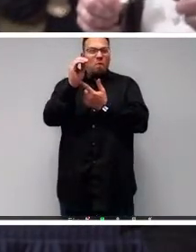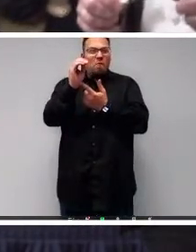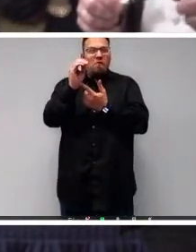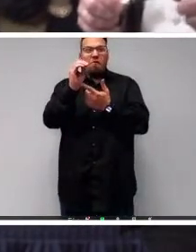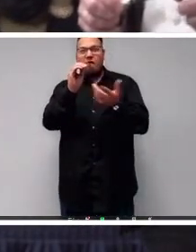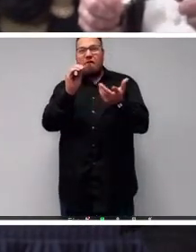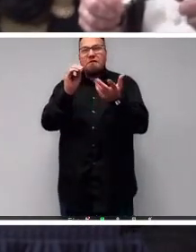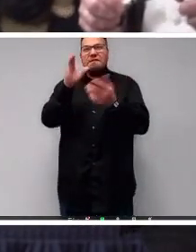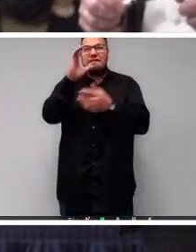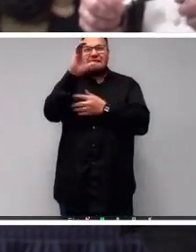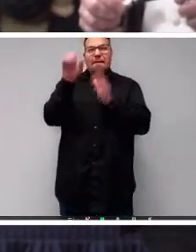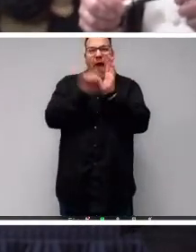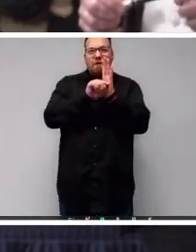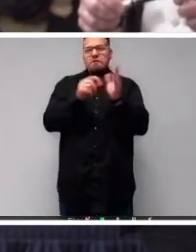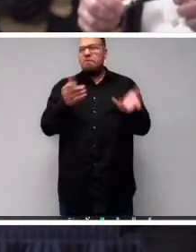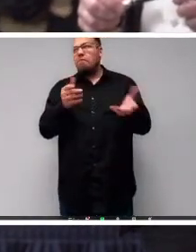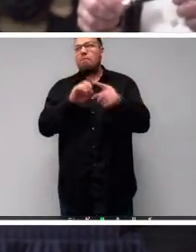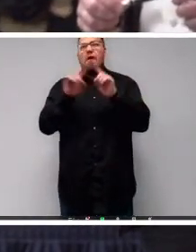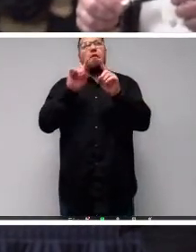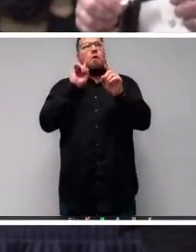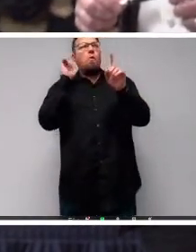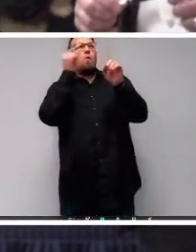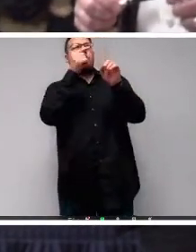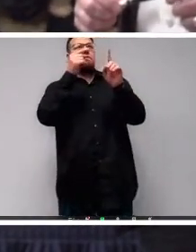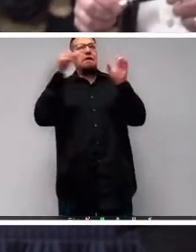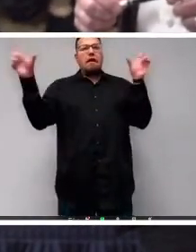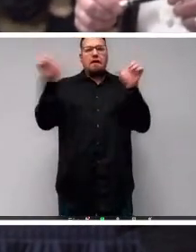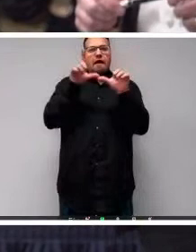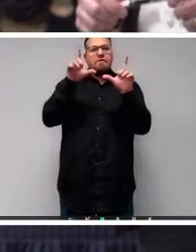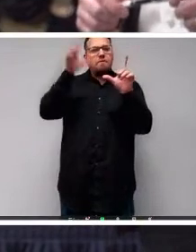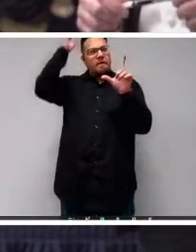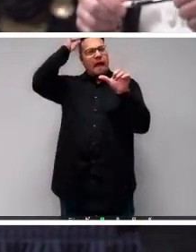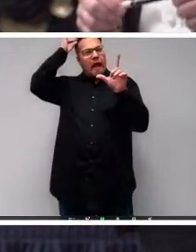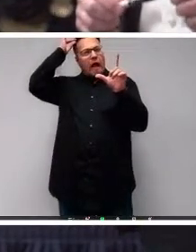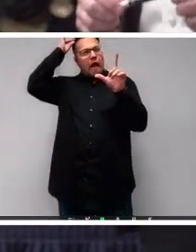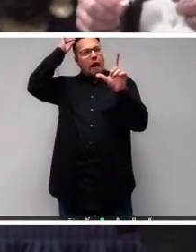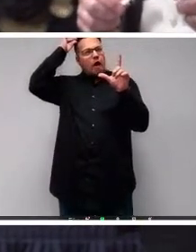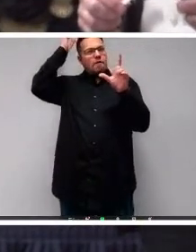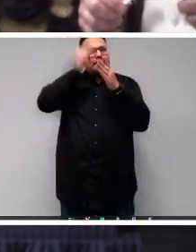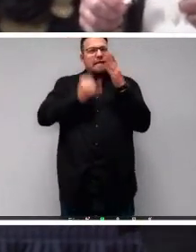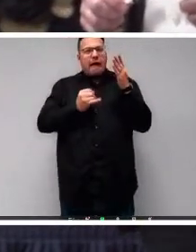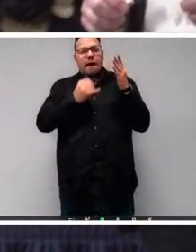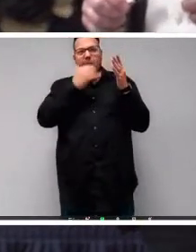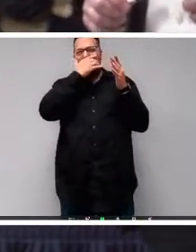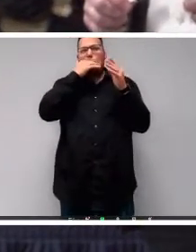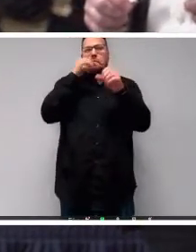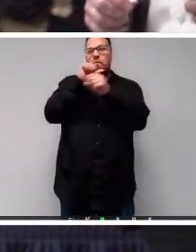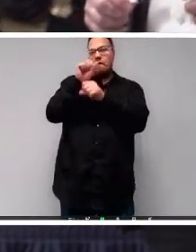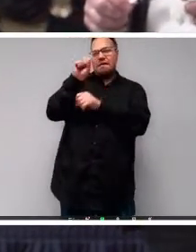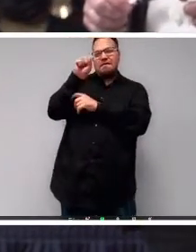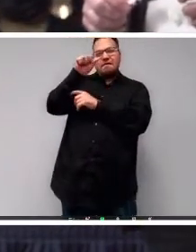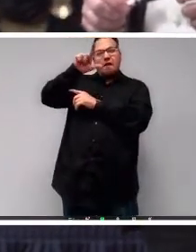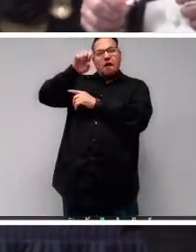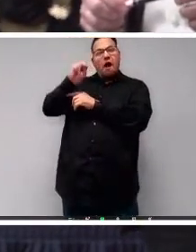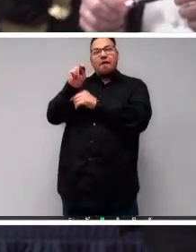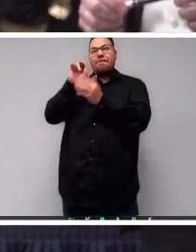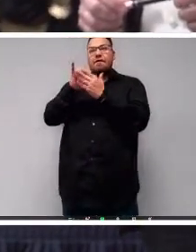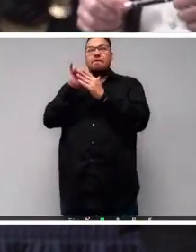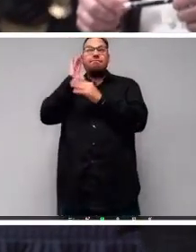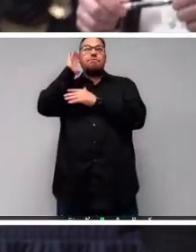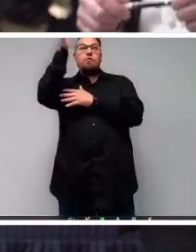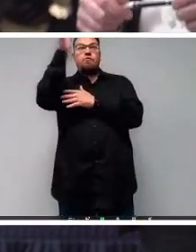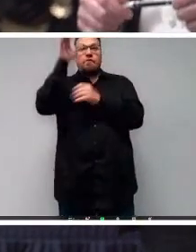average, but their goal is to get their license in hair design, to work in a salon, and that is their future and their career